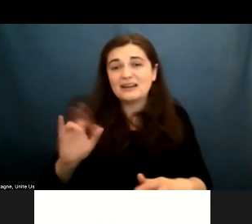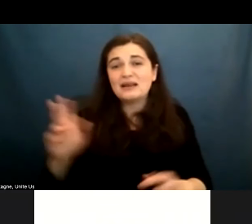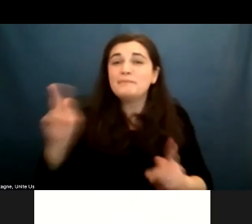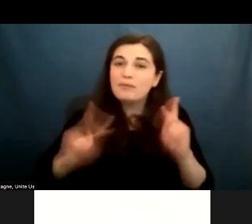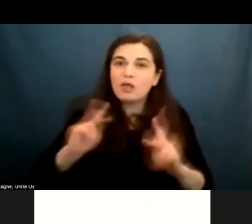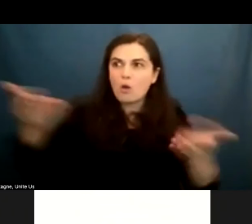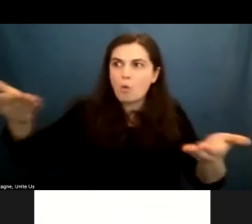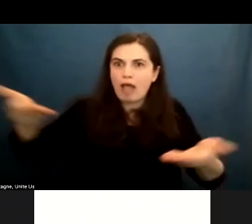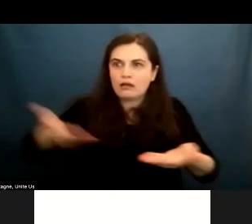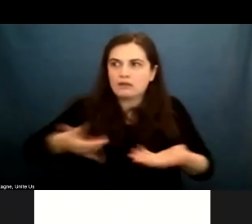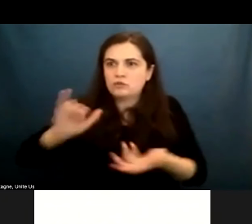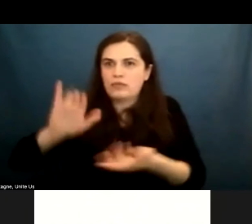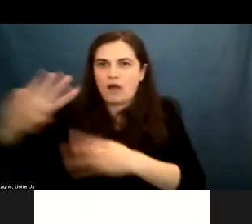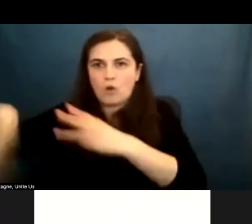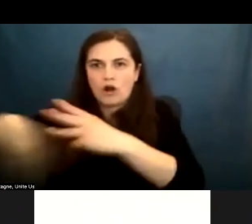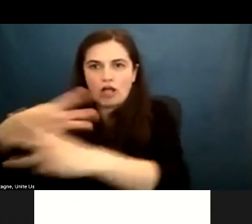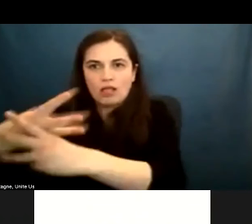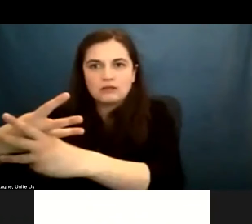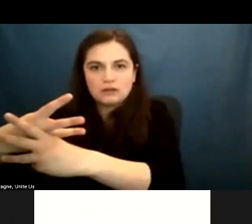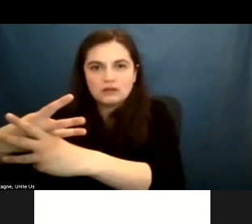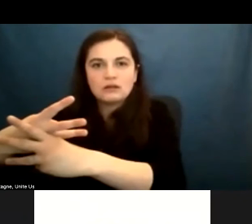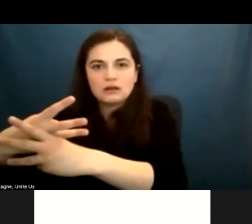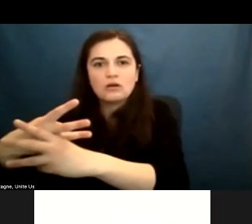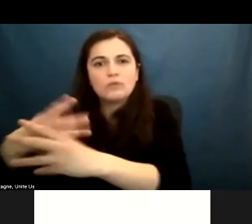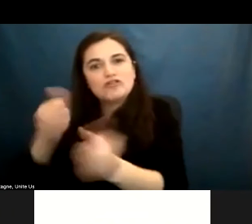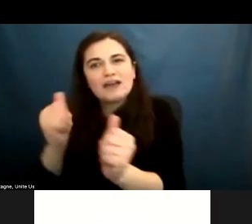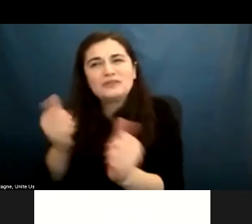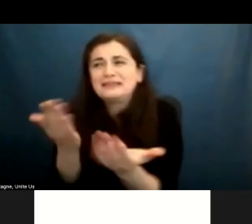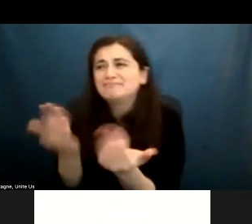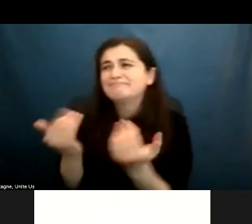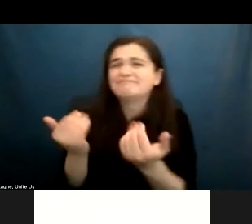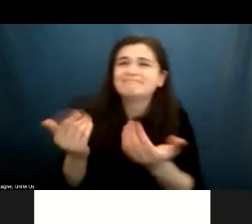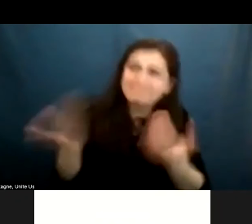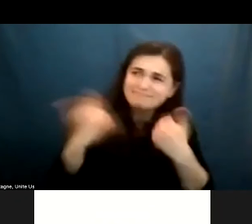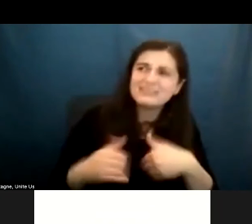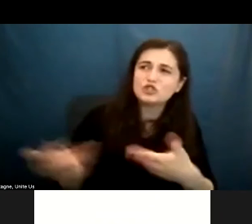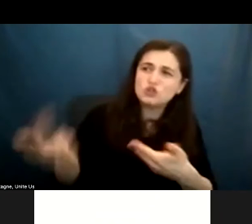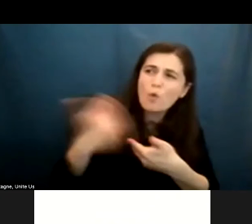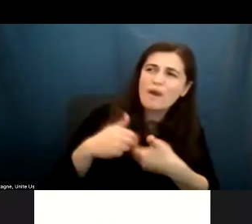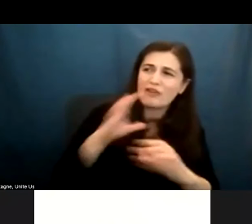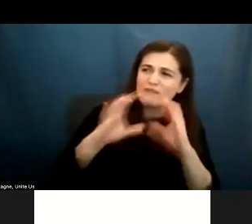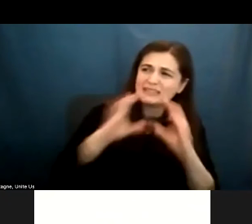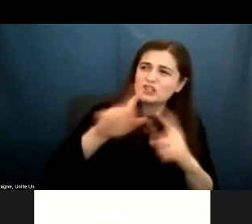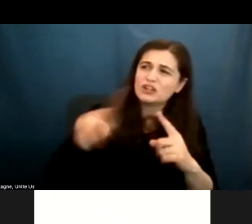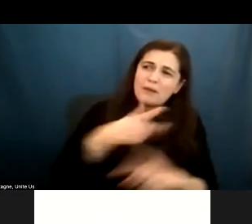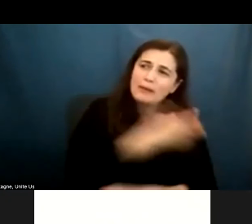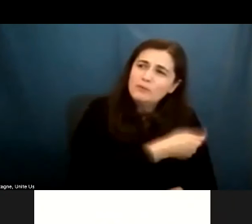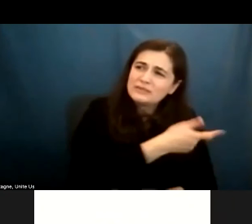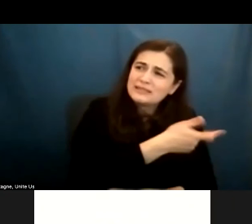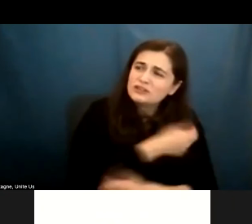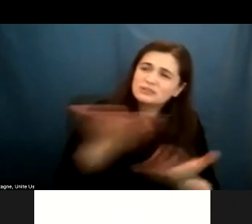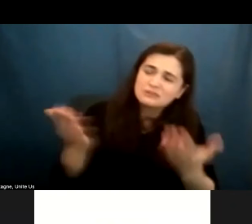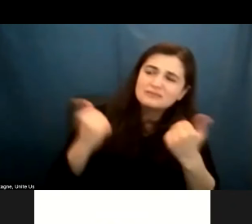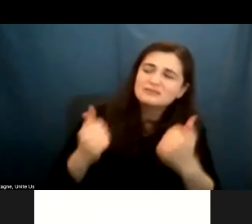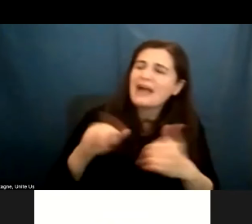welcomed into that. And so we try to think of ways to welcome people into the conversation about immunization in ways that